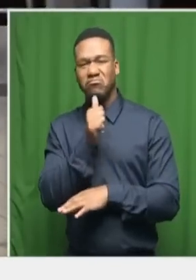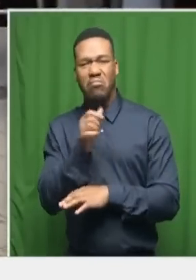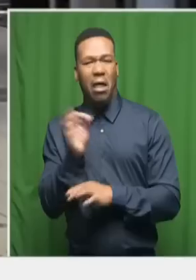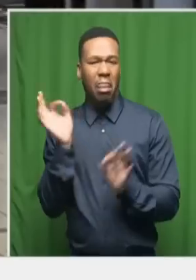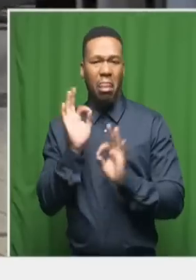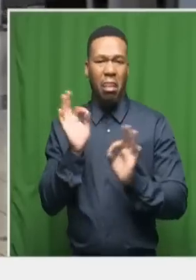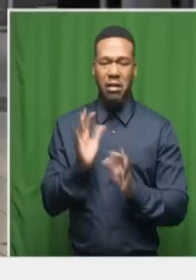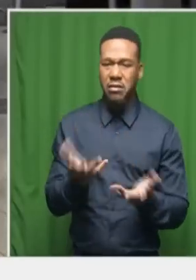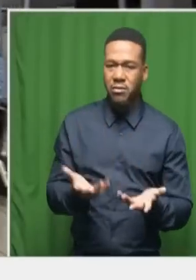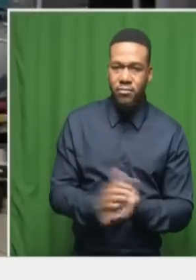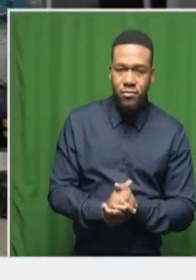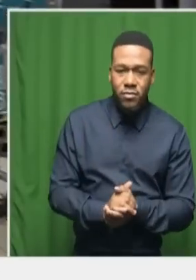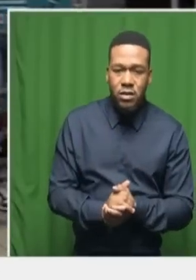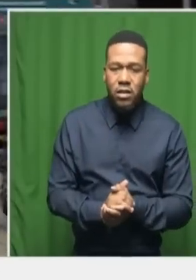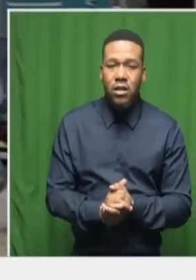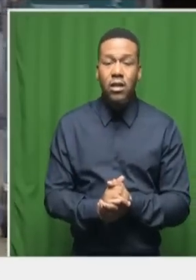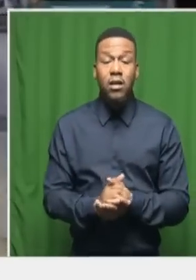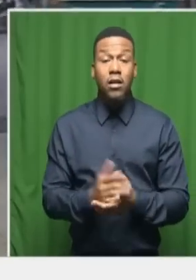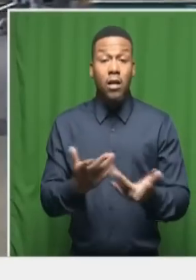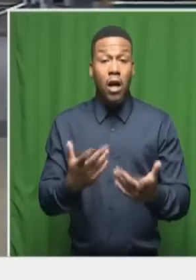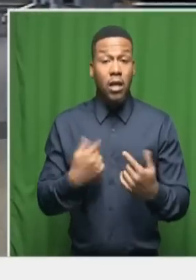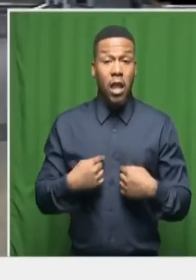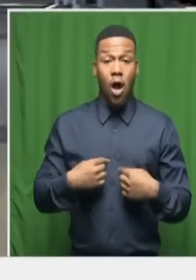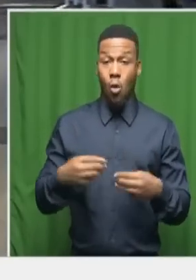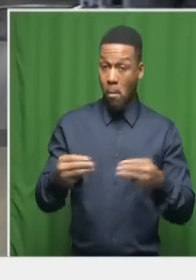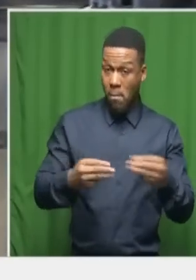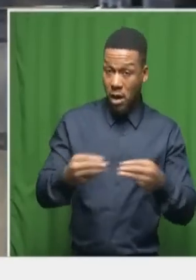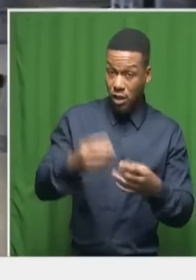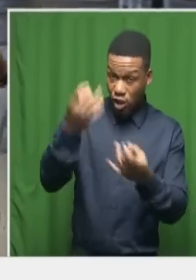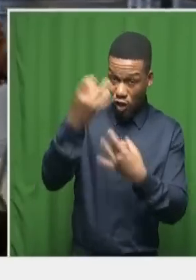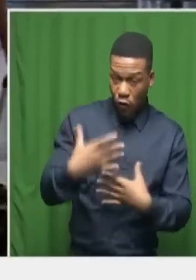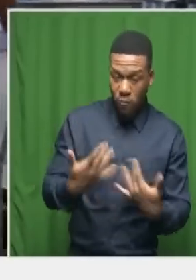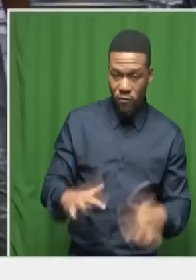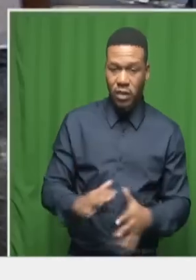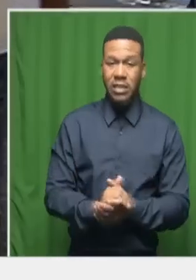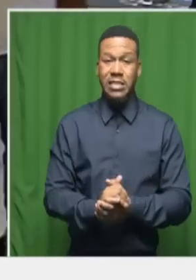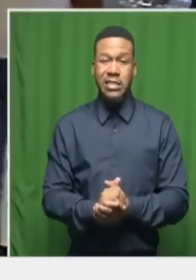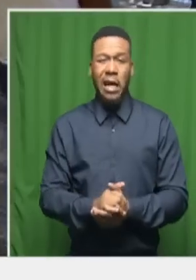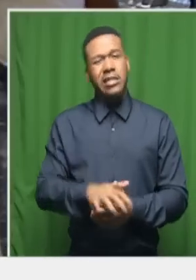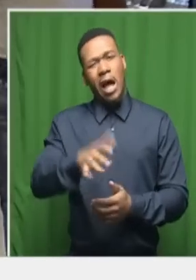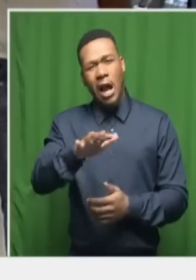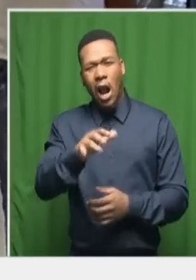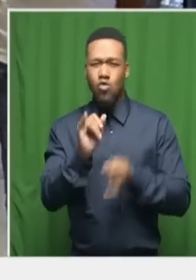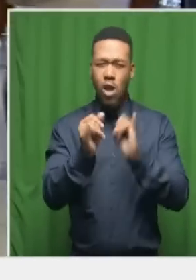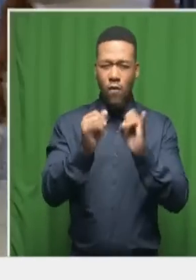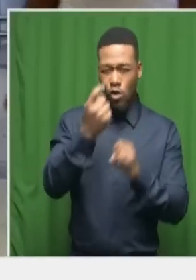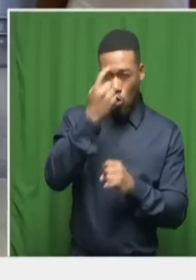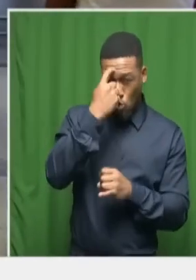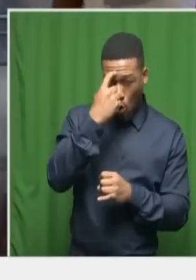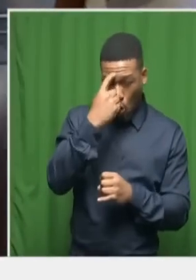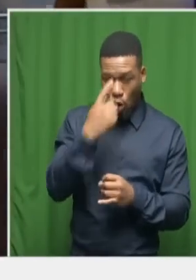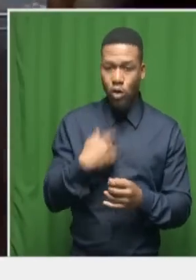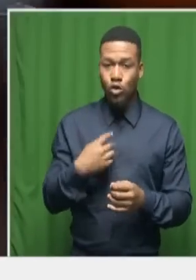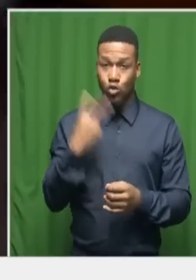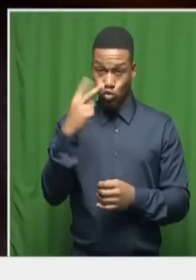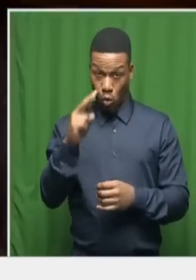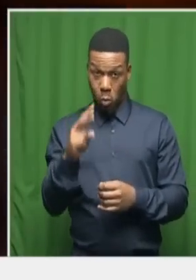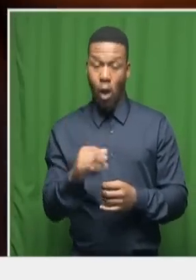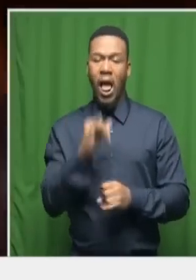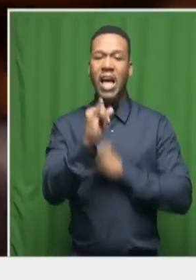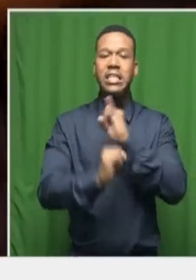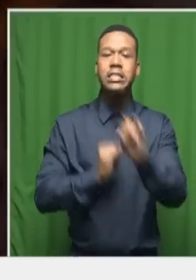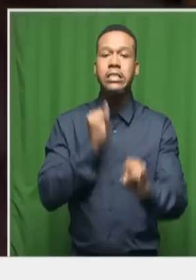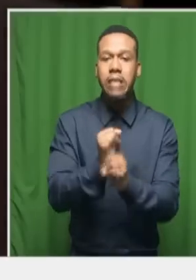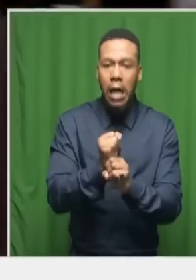OR Tambo as well, when we were stepping in here this morning, Lee, and that at least around 11 o'clock, that's when we'll see the international section